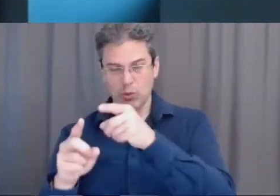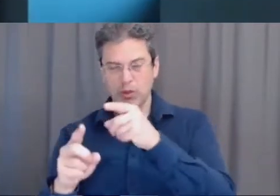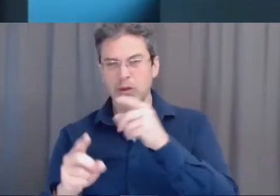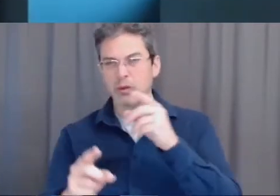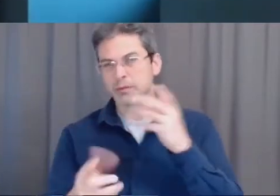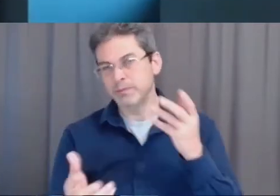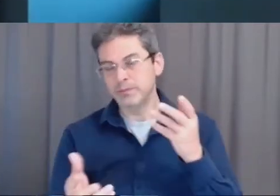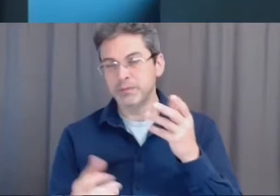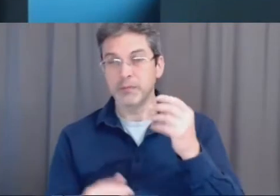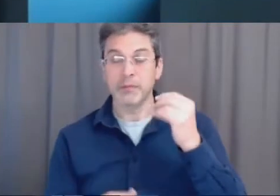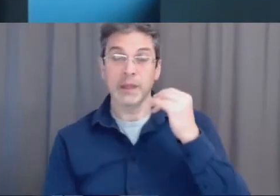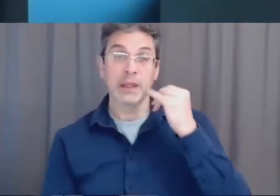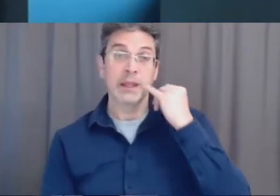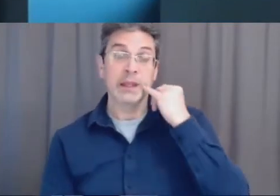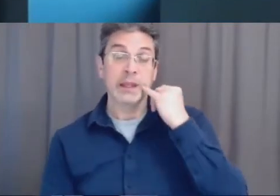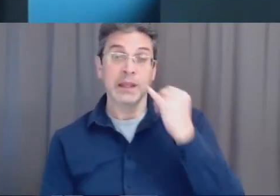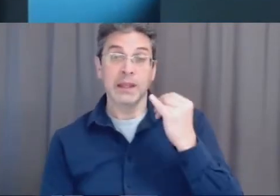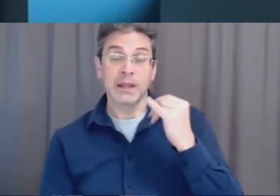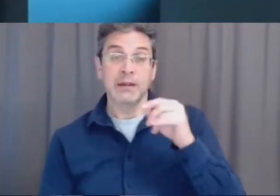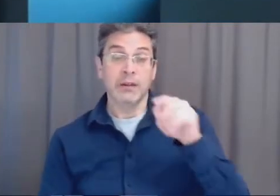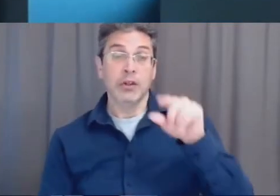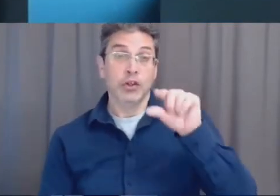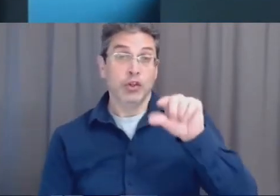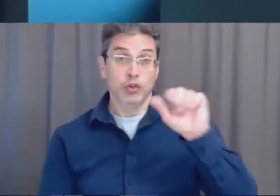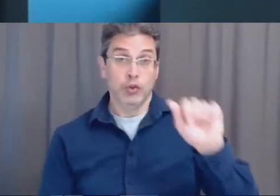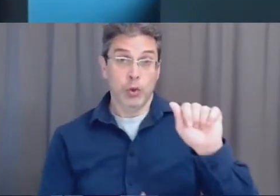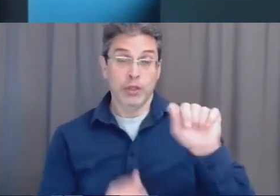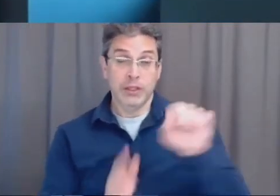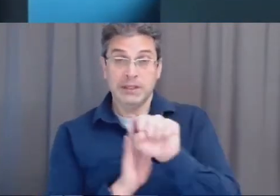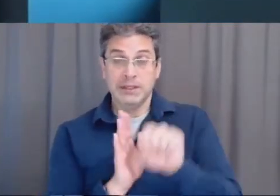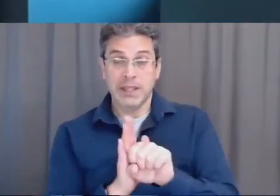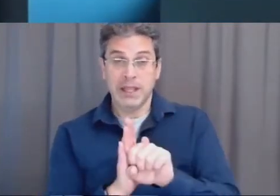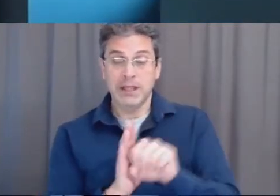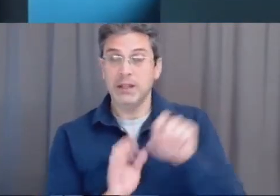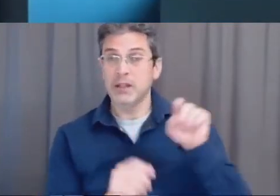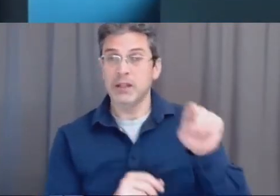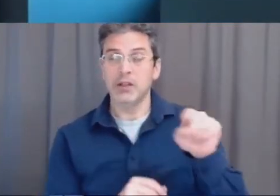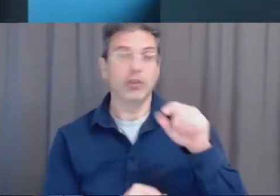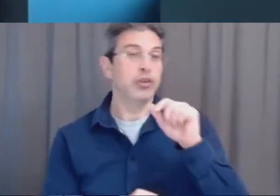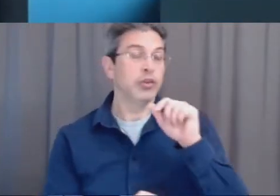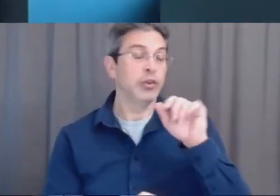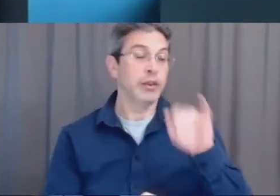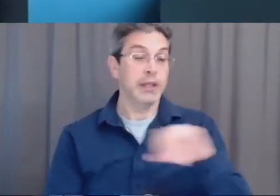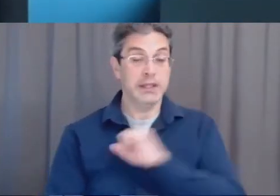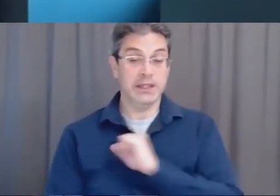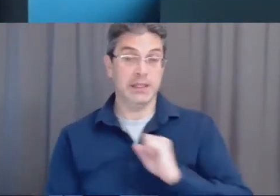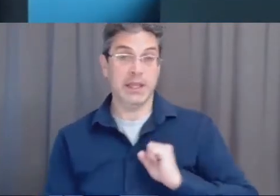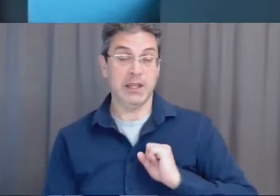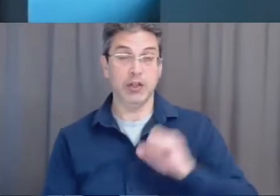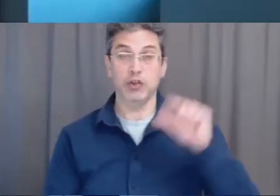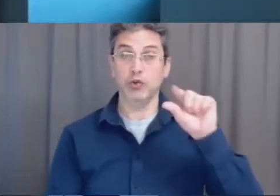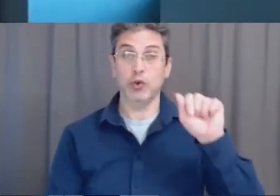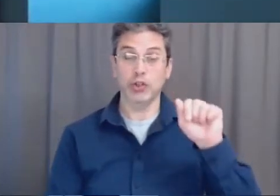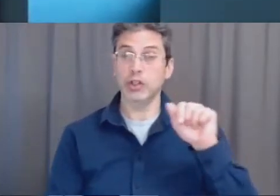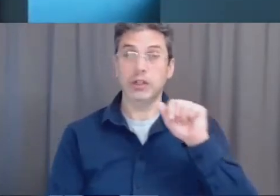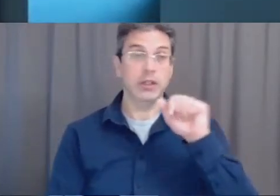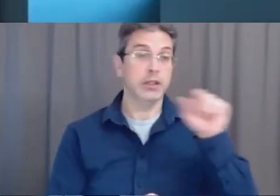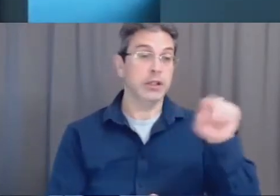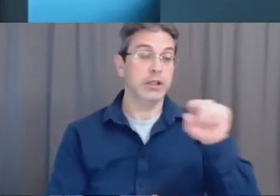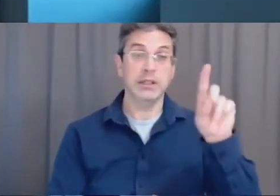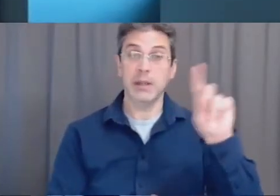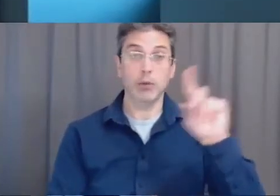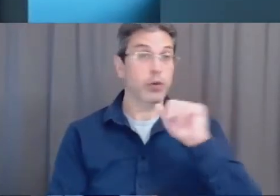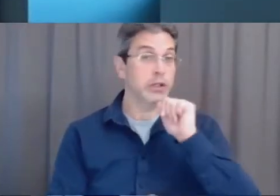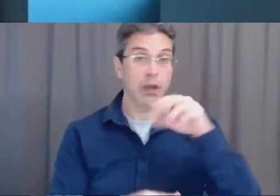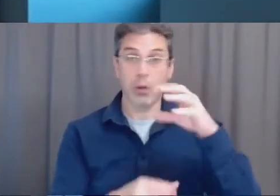Democrats don't win the two seats in Georgia, you're going to have a Republican-controlled Senate, and that's going to place significant